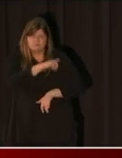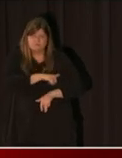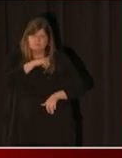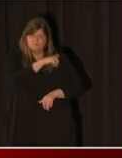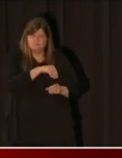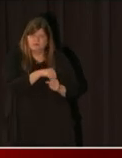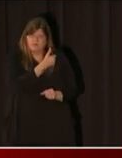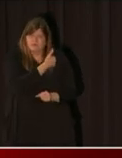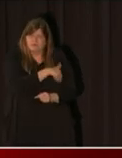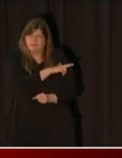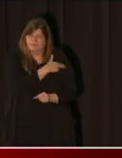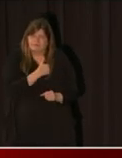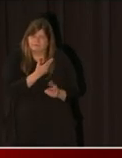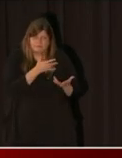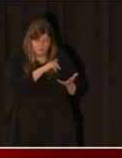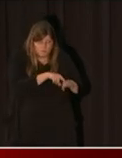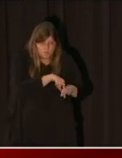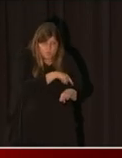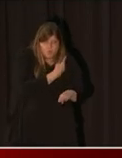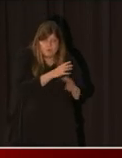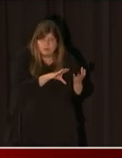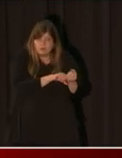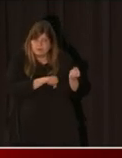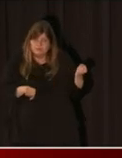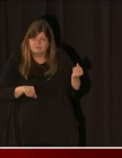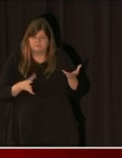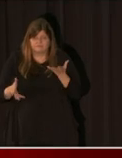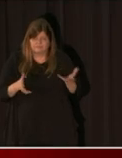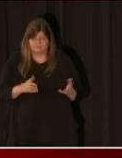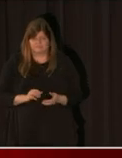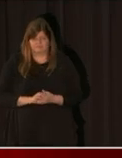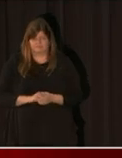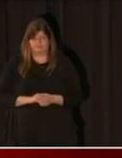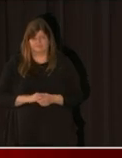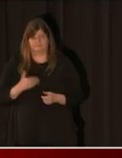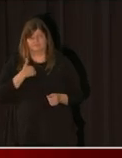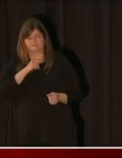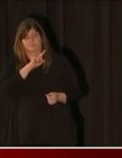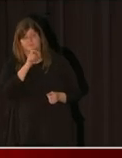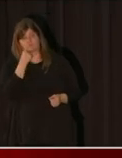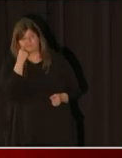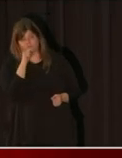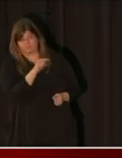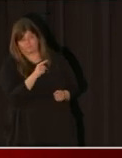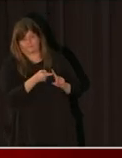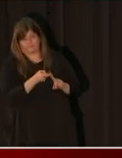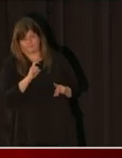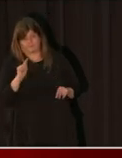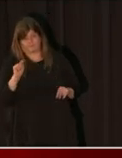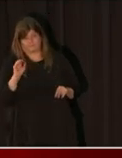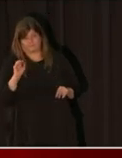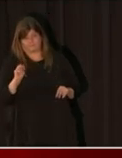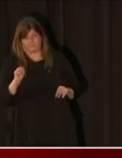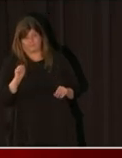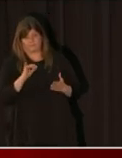question from Tom Sherwood, who asked, when was the last time you were on a White House call or talked to the president or senior staff?